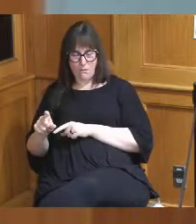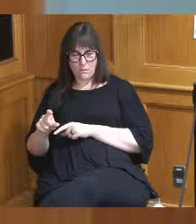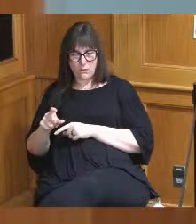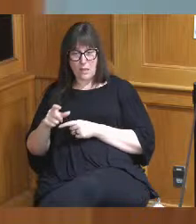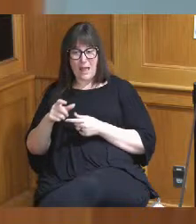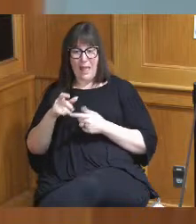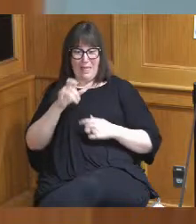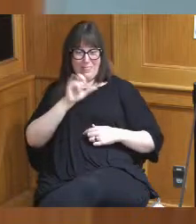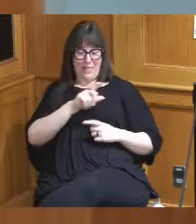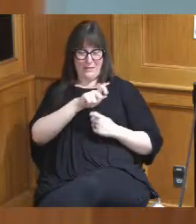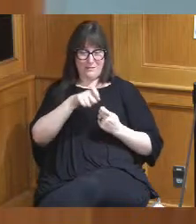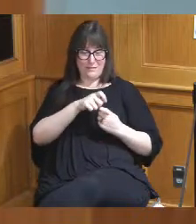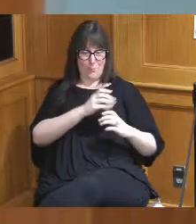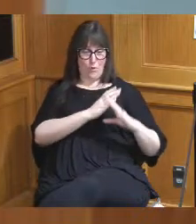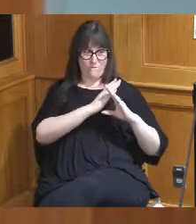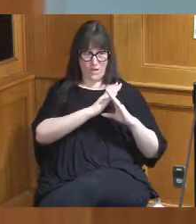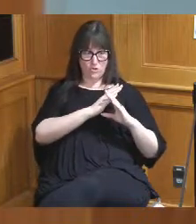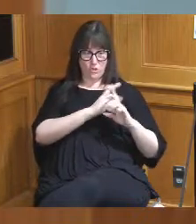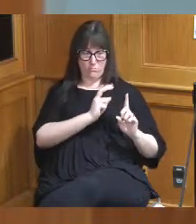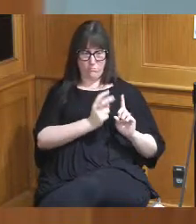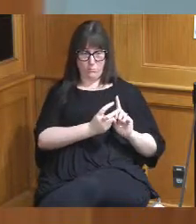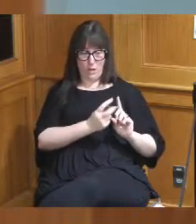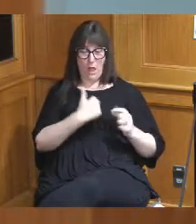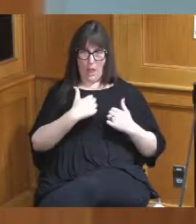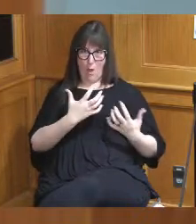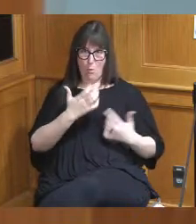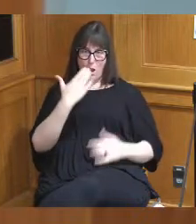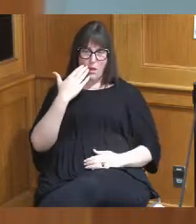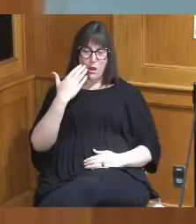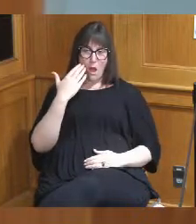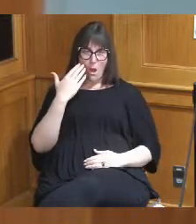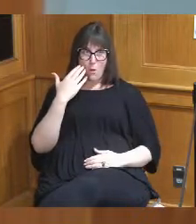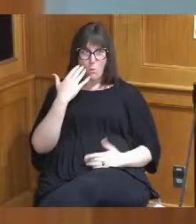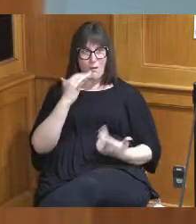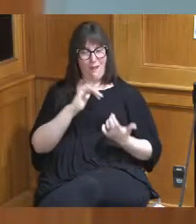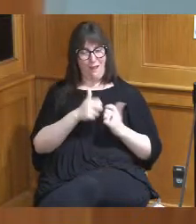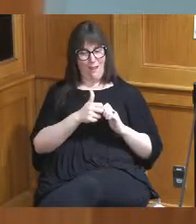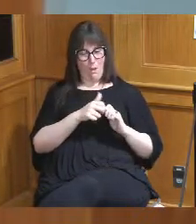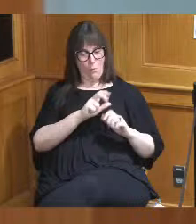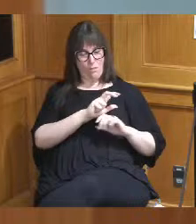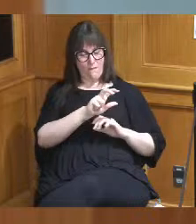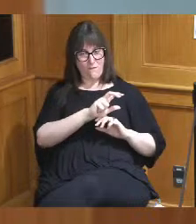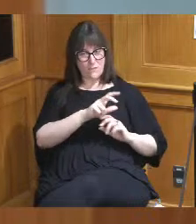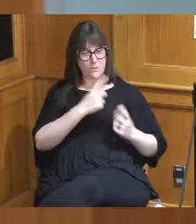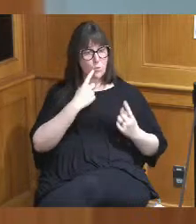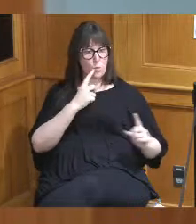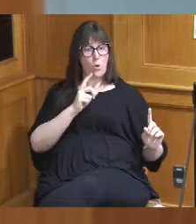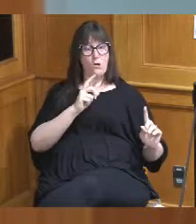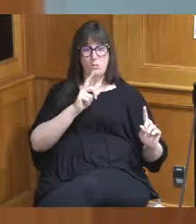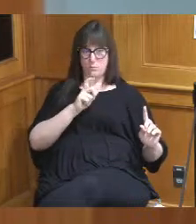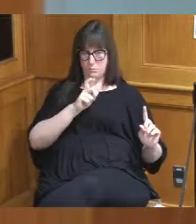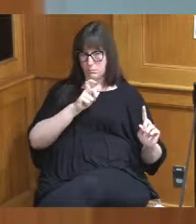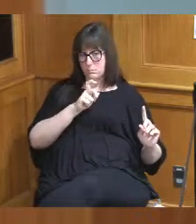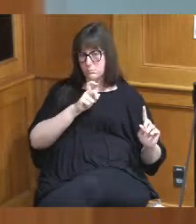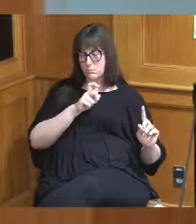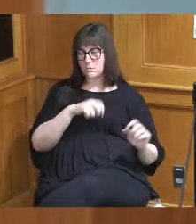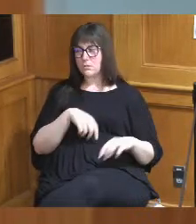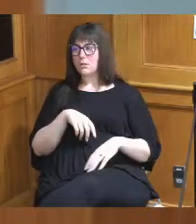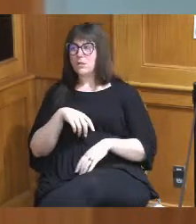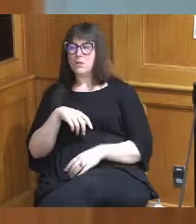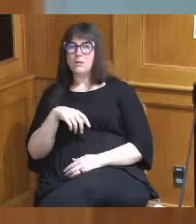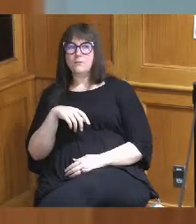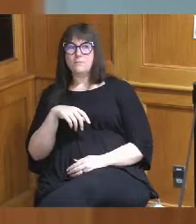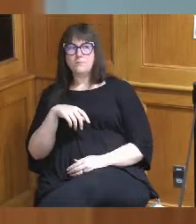prevention standpoint, I want to know how those investments worked. We did say